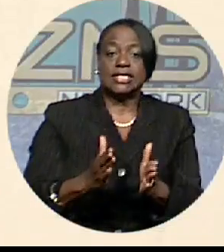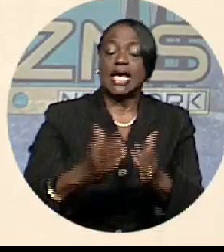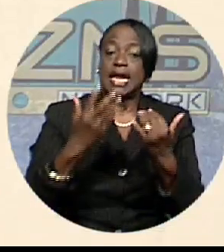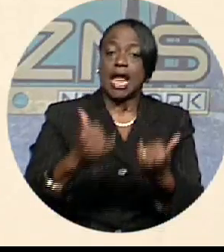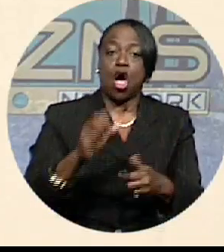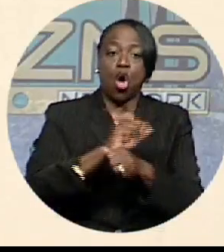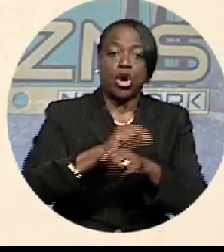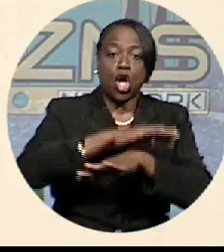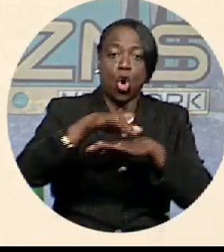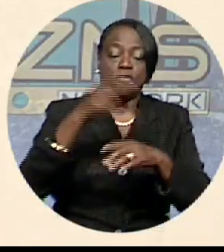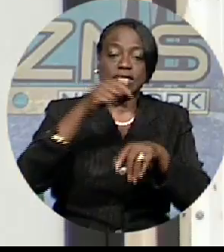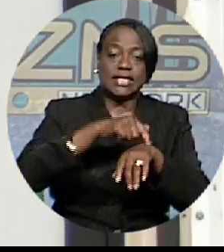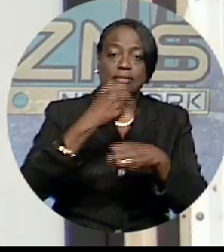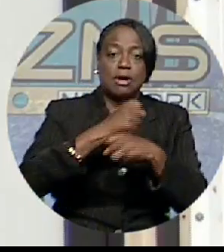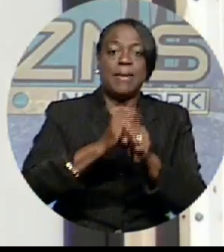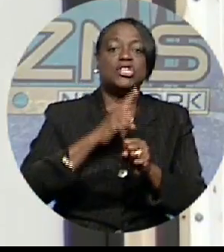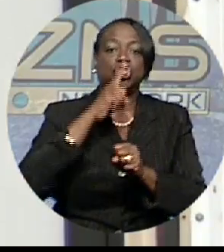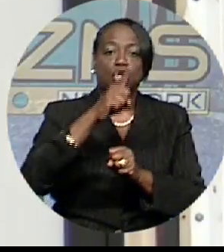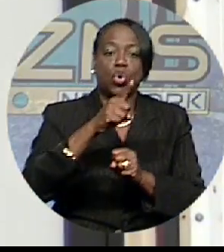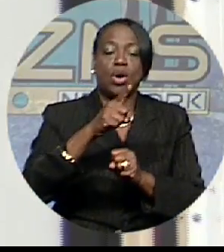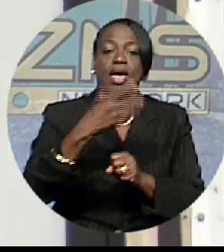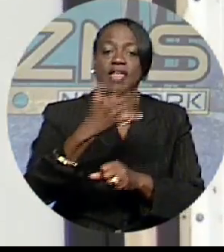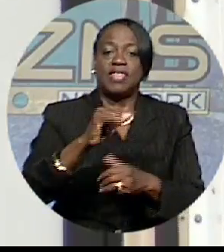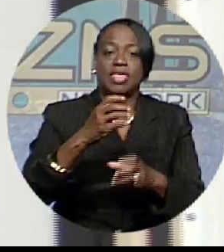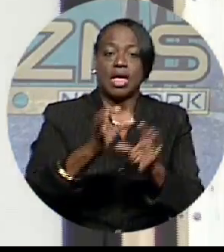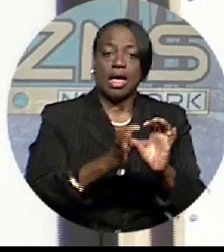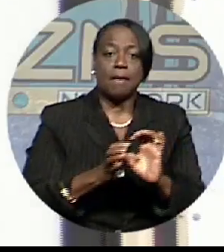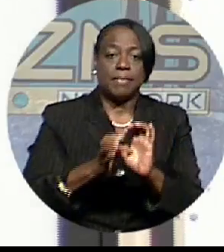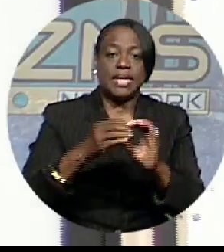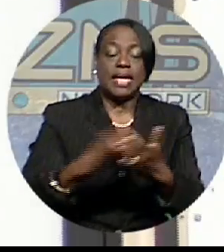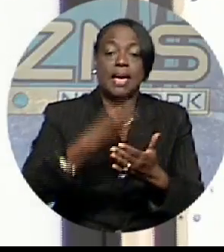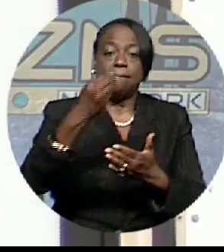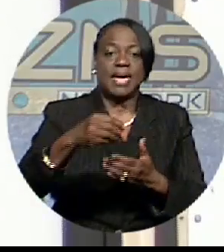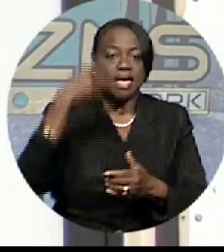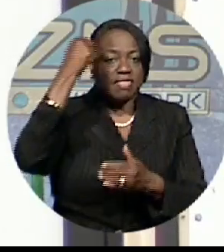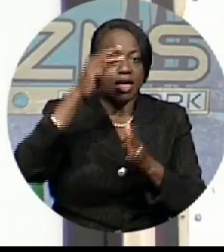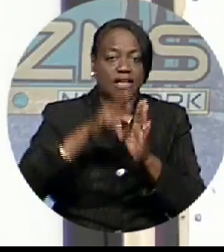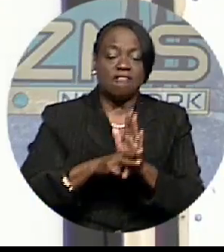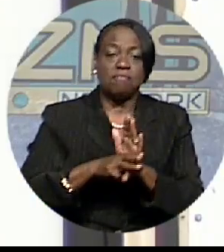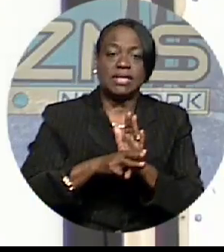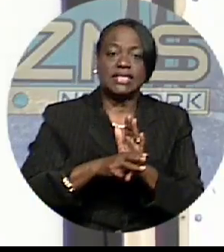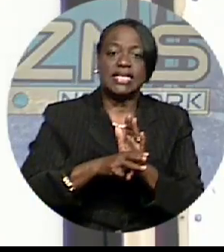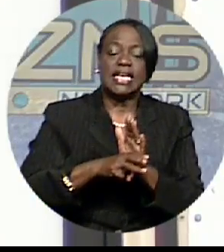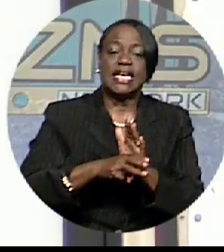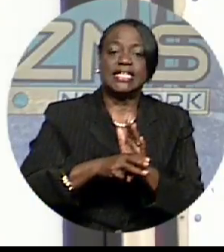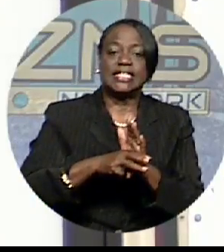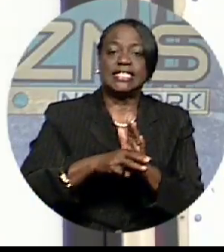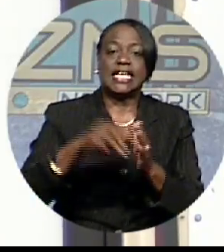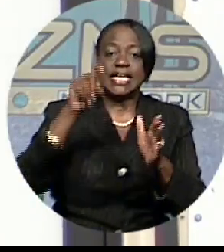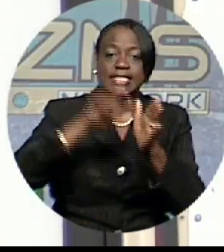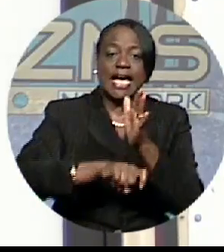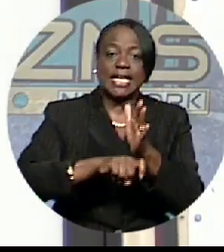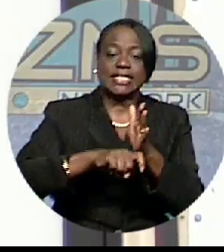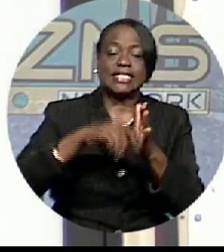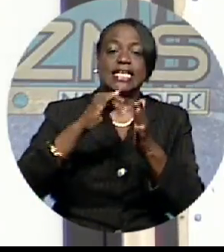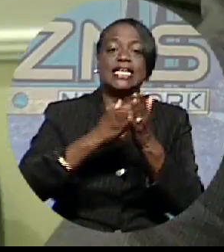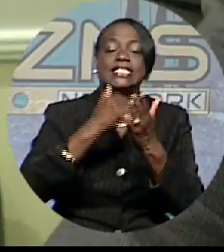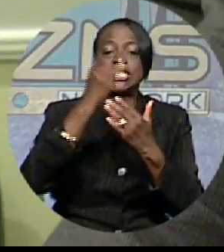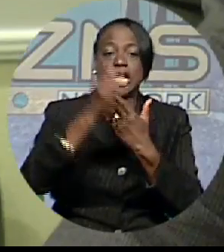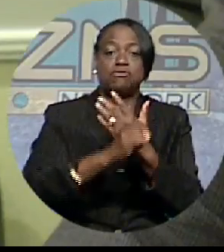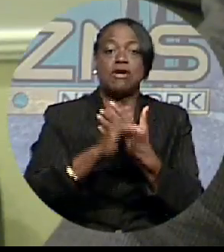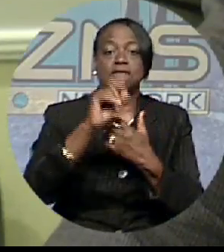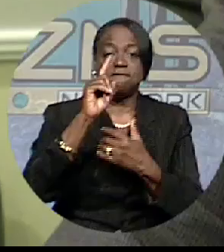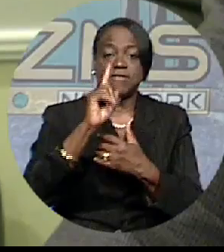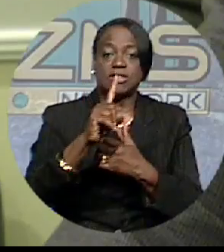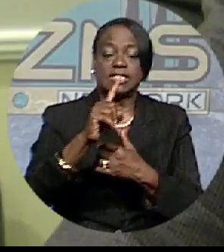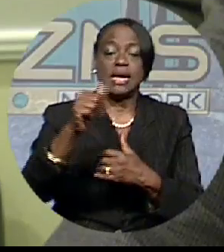that the company pays the government its retroactive tax on December 1st, and its back taxes and penalties on January 12th.